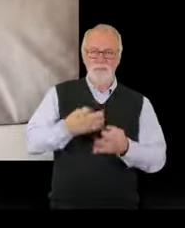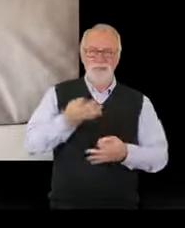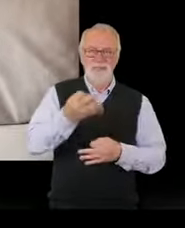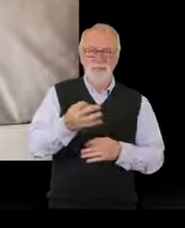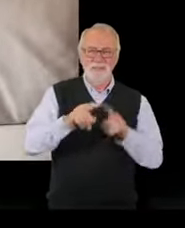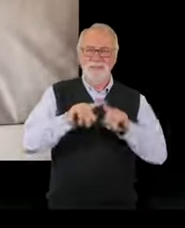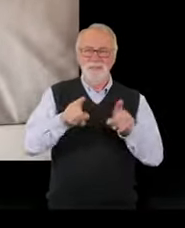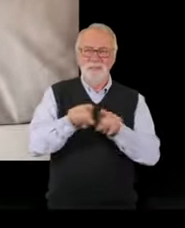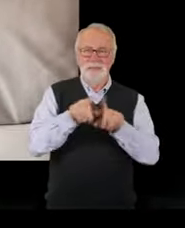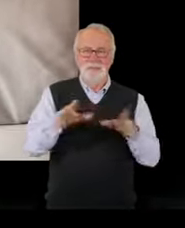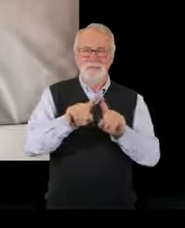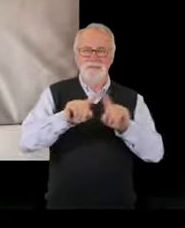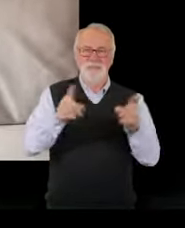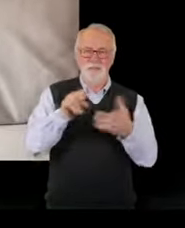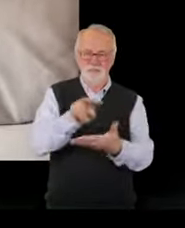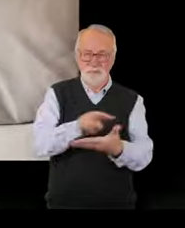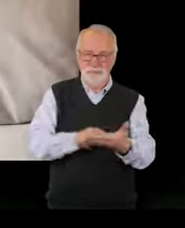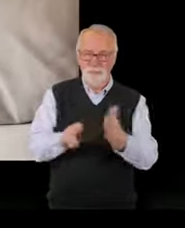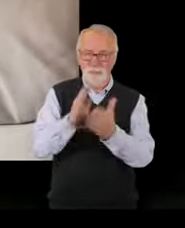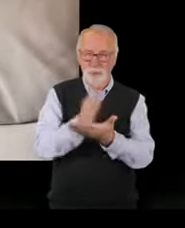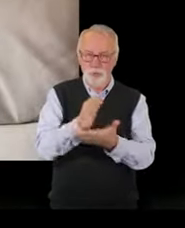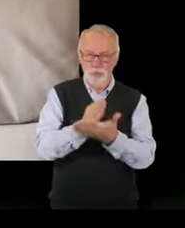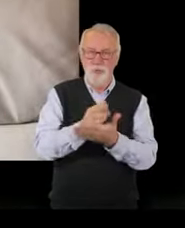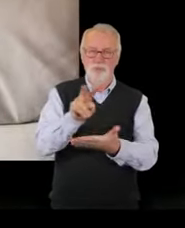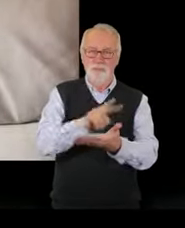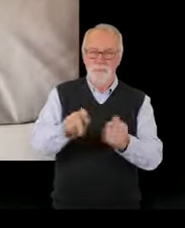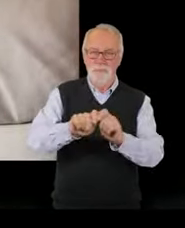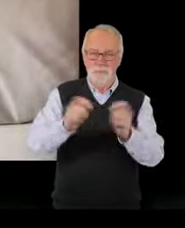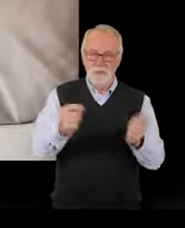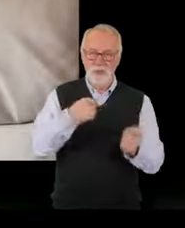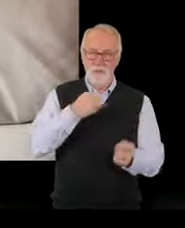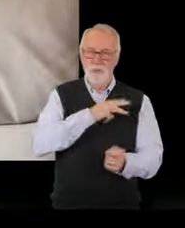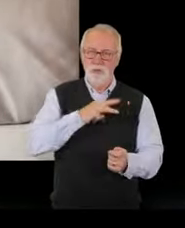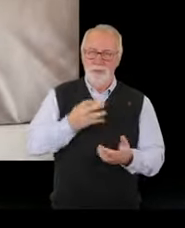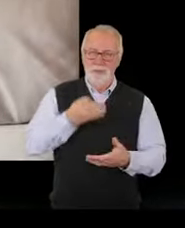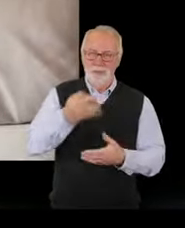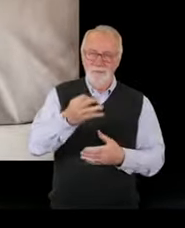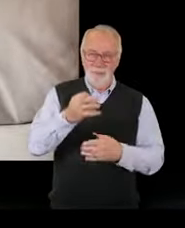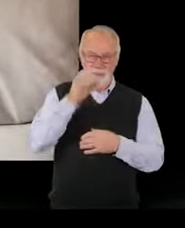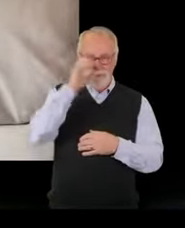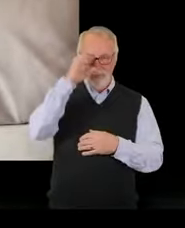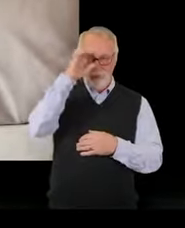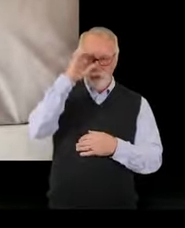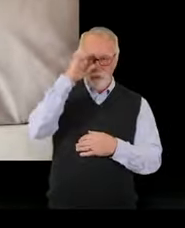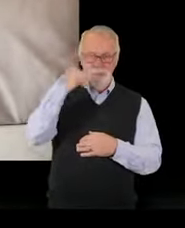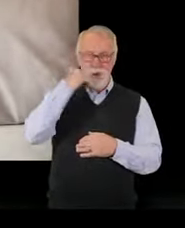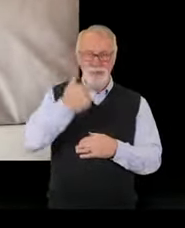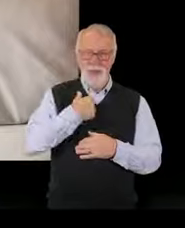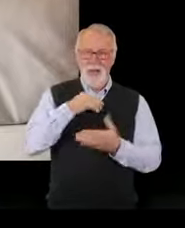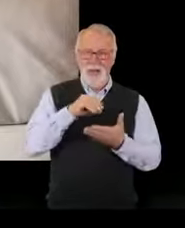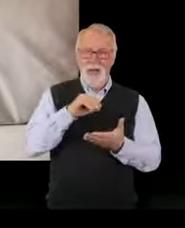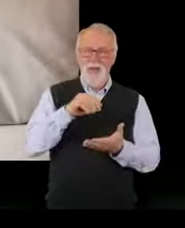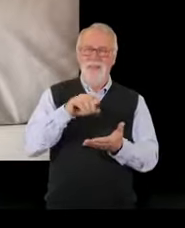telescope because I told the lady that I went to the theatre and she very kindly said, well we have the very thing